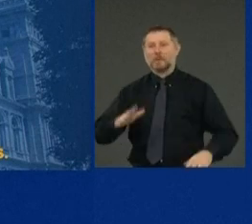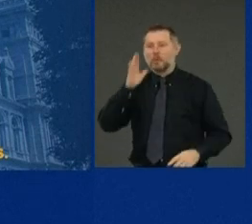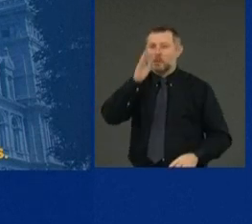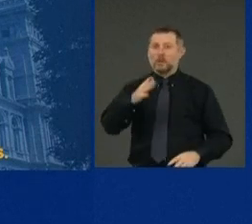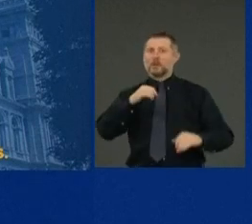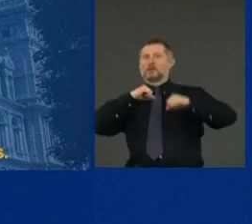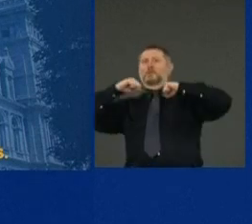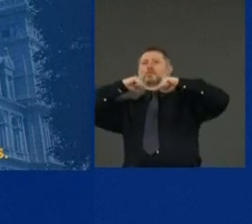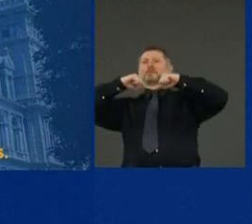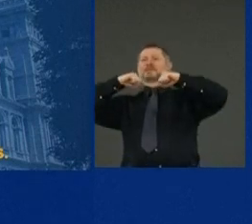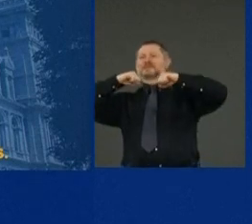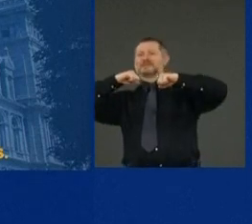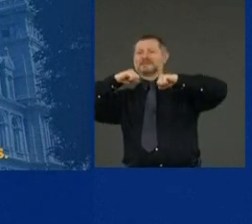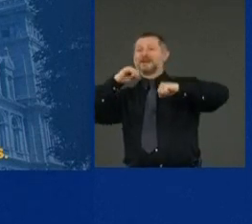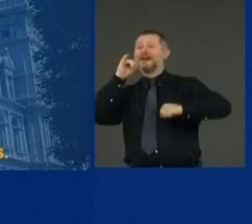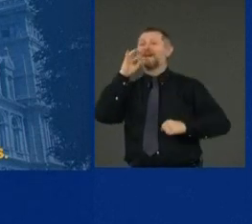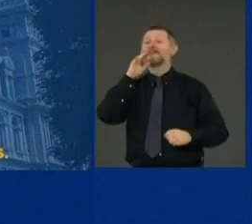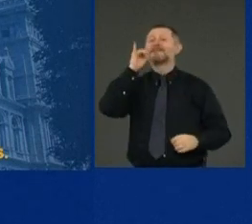quo